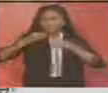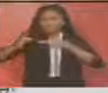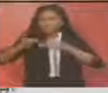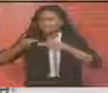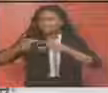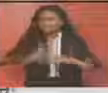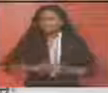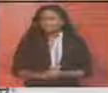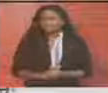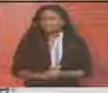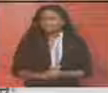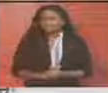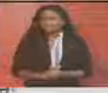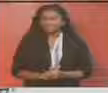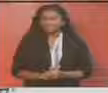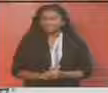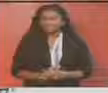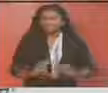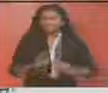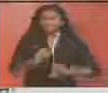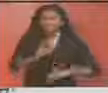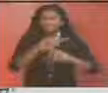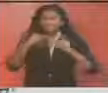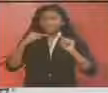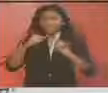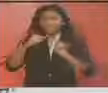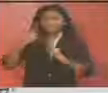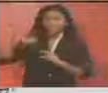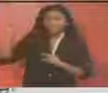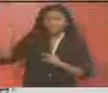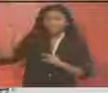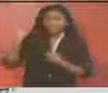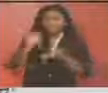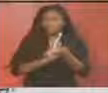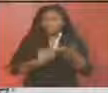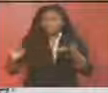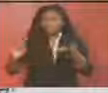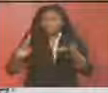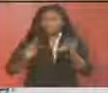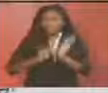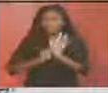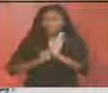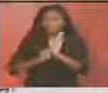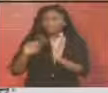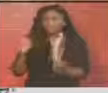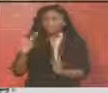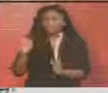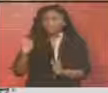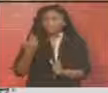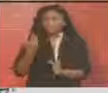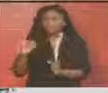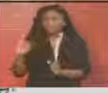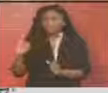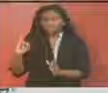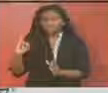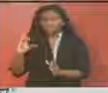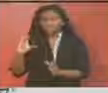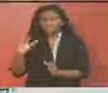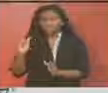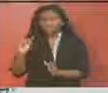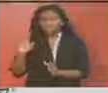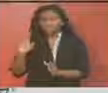when we would have provided this update maybe last week, we would have seen all of Caroni having maybe just a couple orange